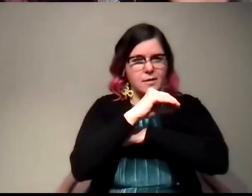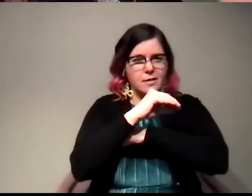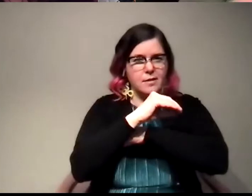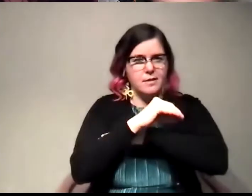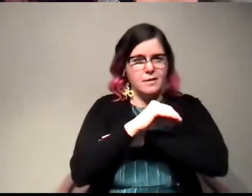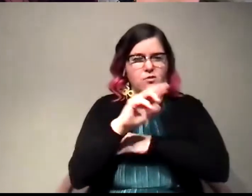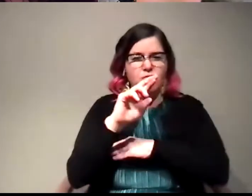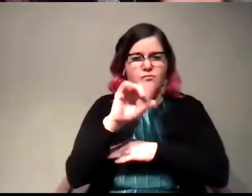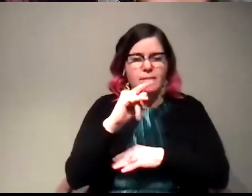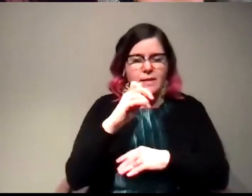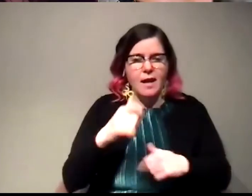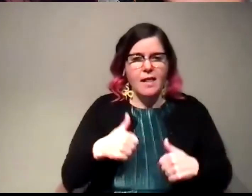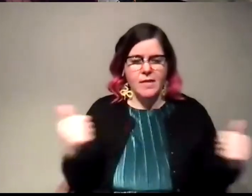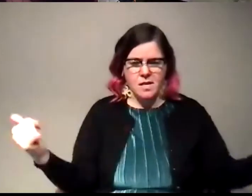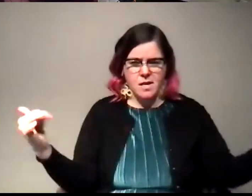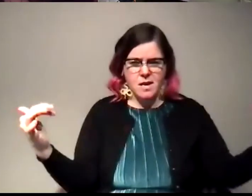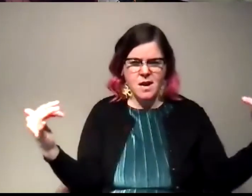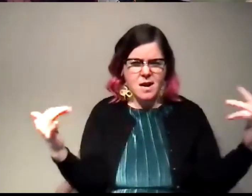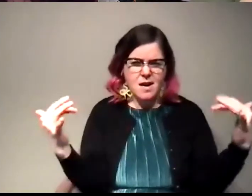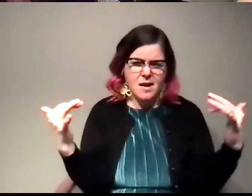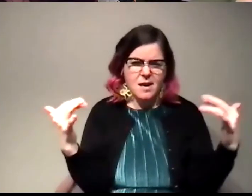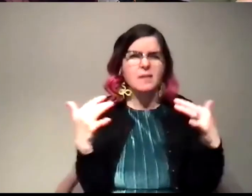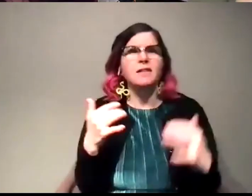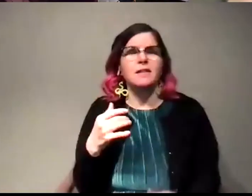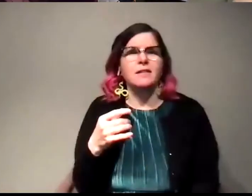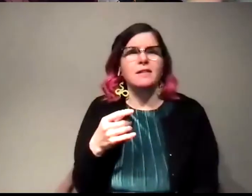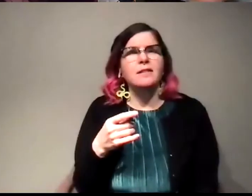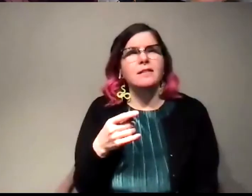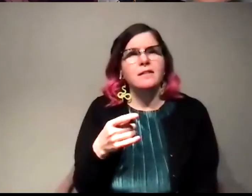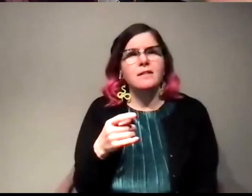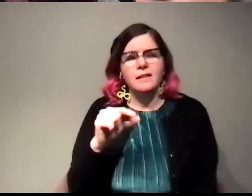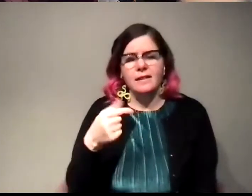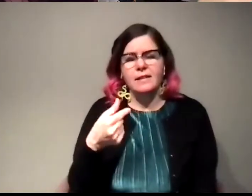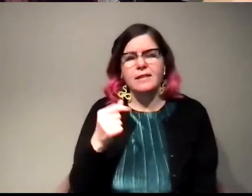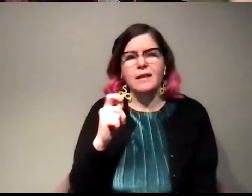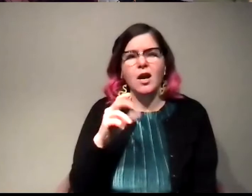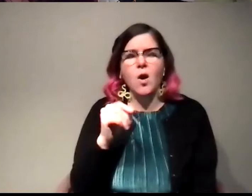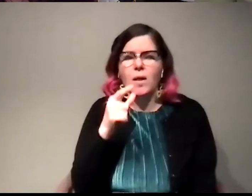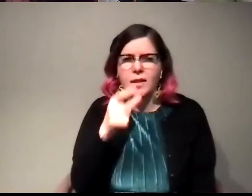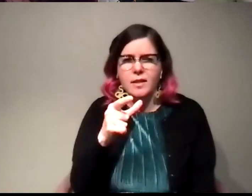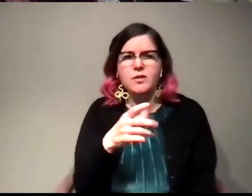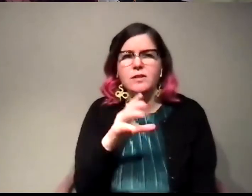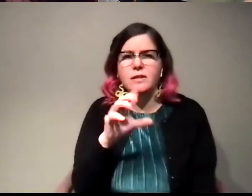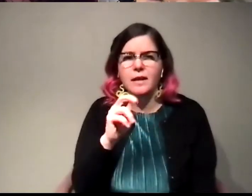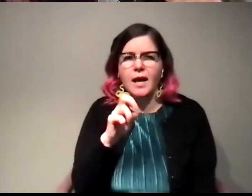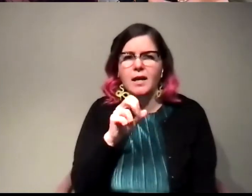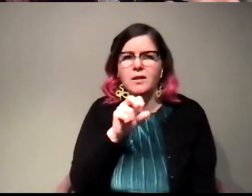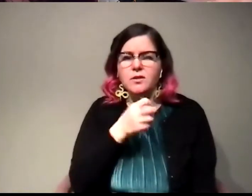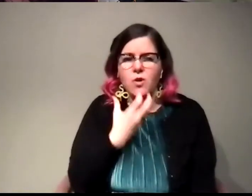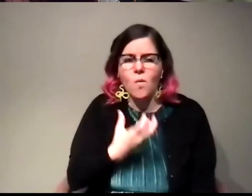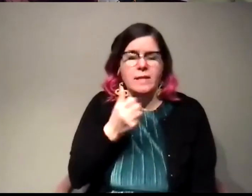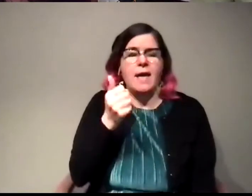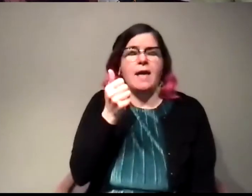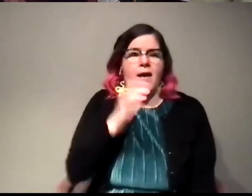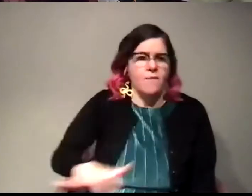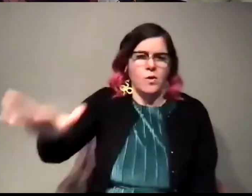life came out of the woodwork. Like there were geckos that came out, and then there were cane toads everywhere, and I